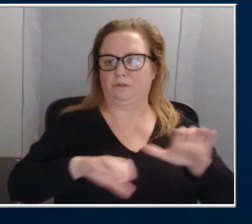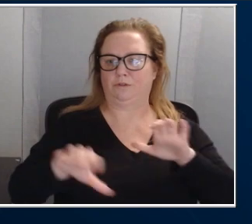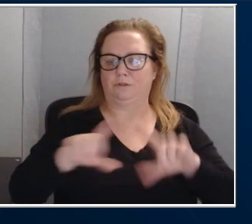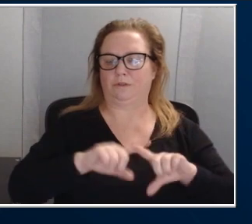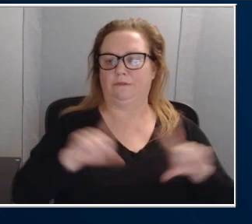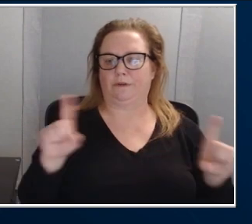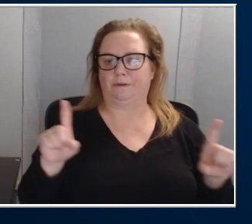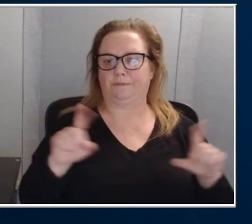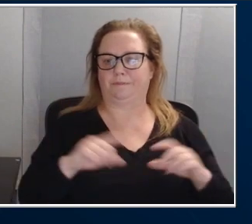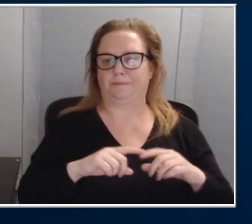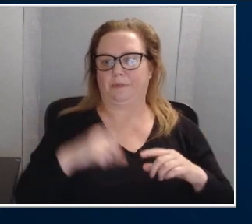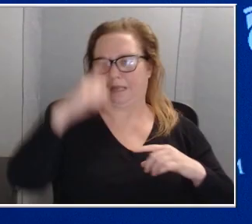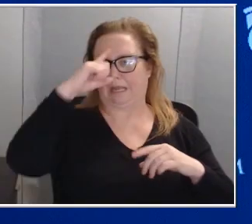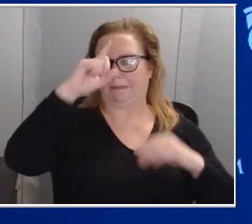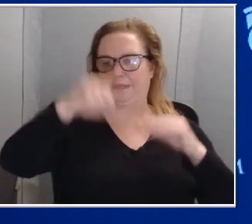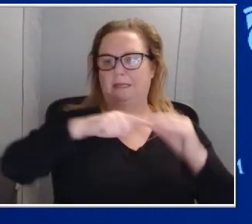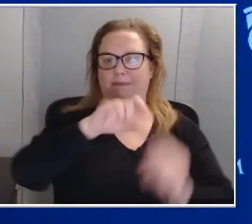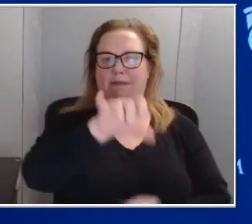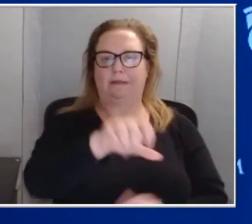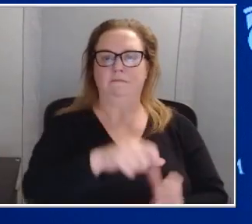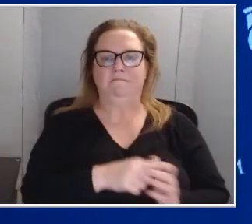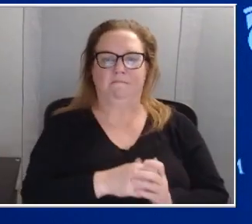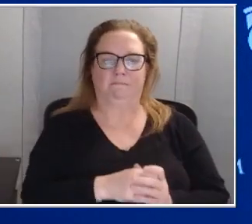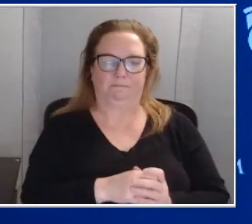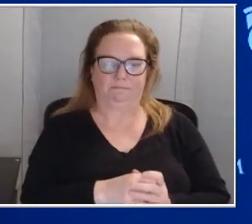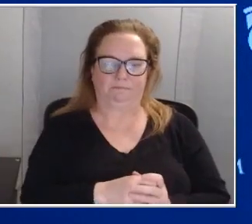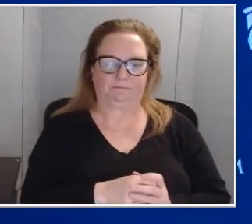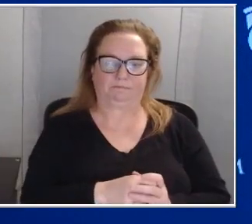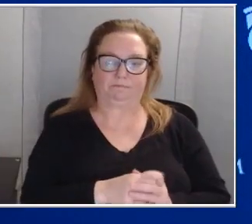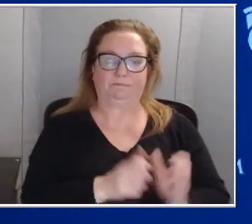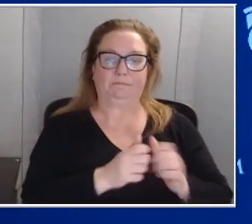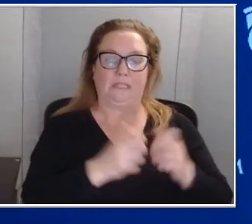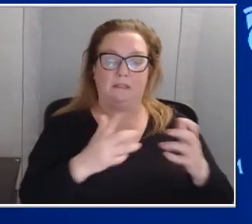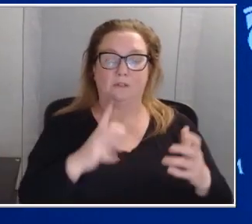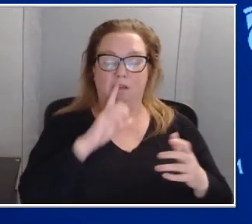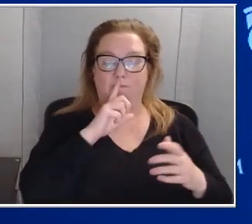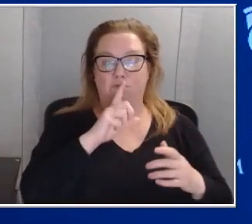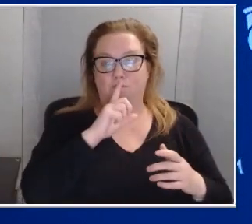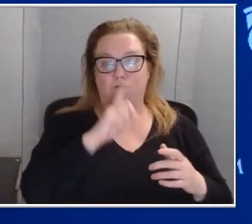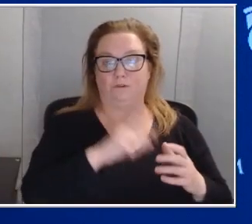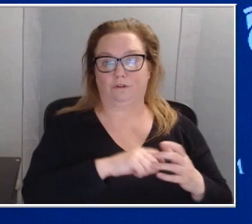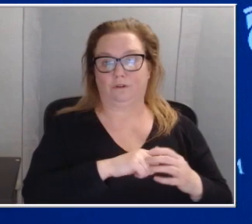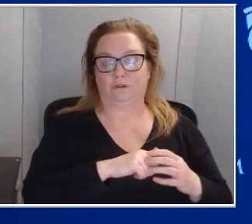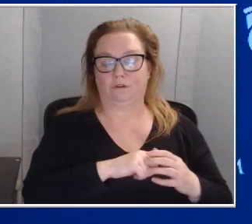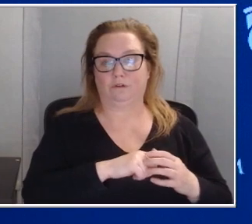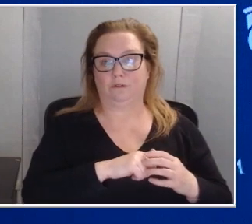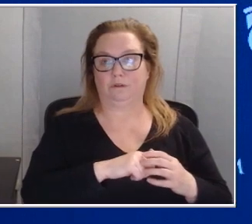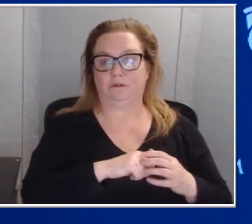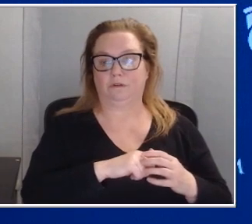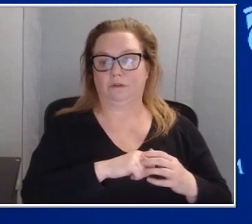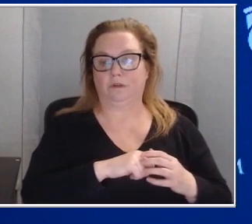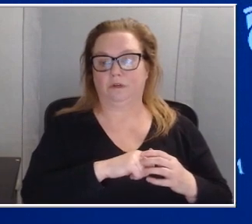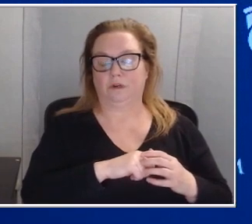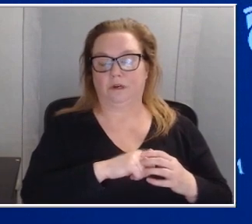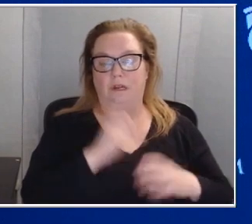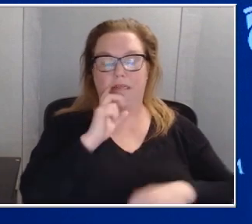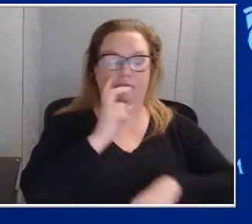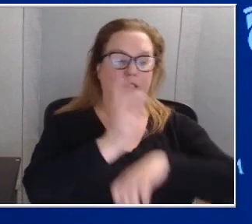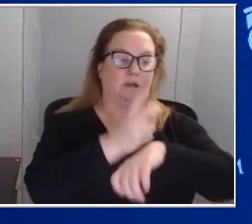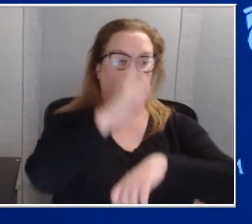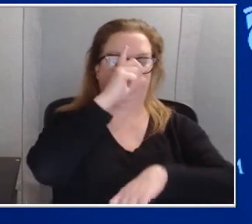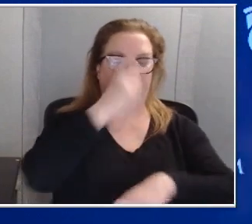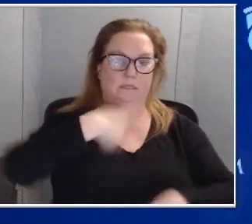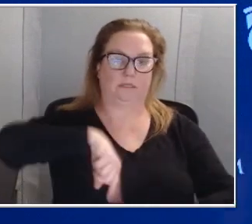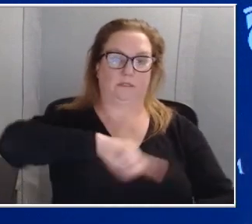I've been thinking about that. There's a lot for sure. I think it's hard because we are